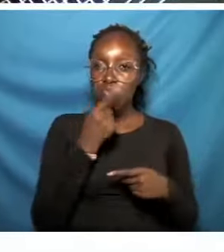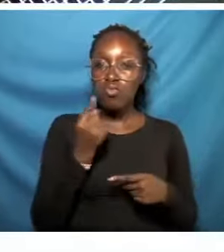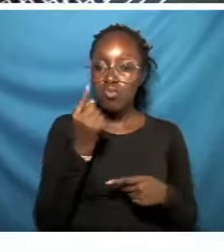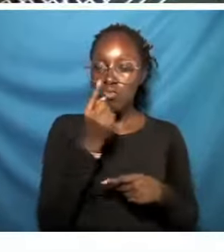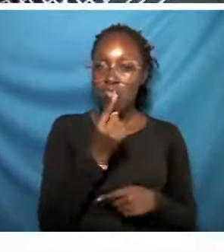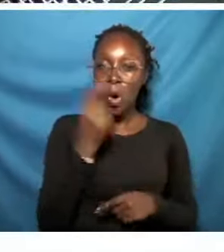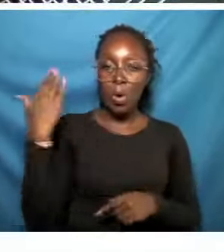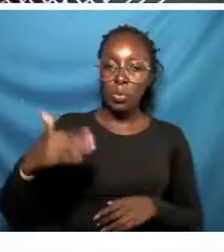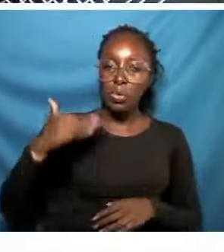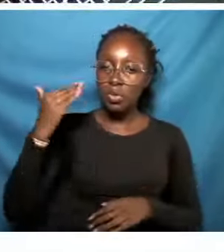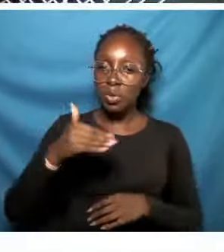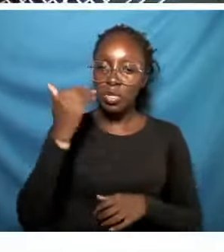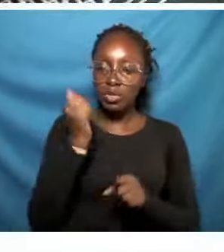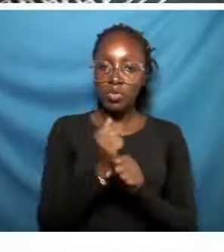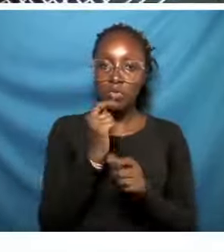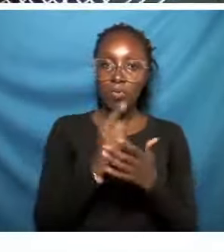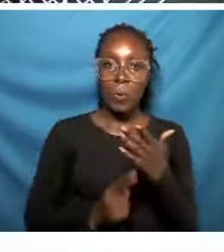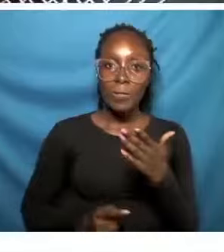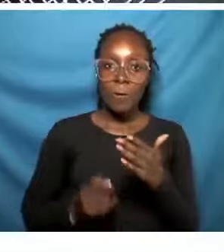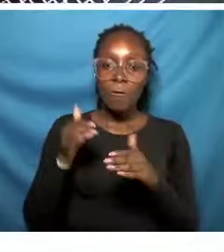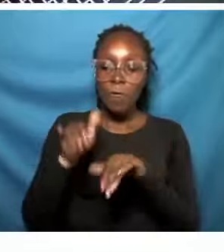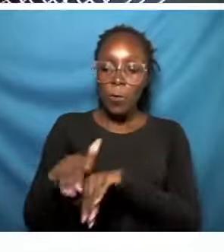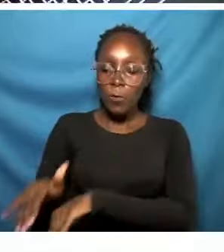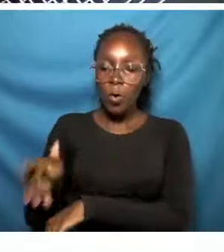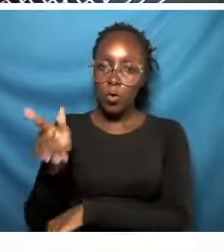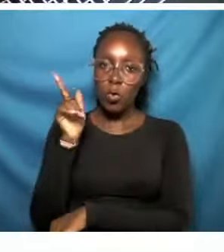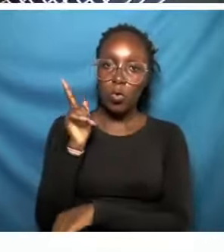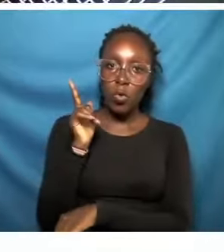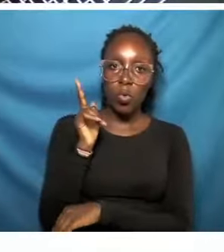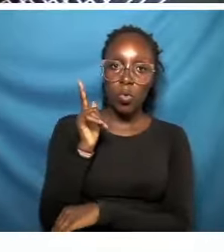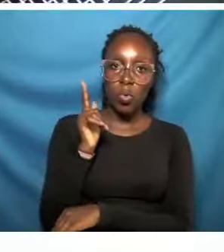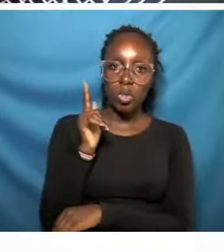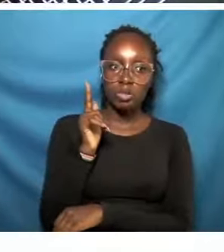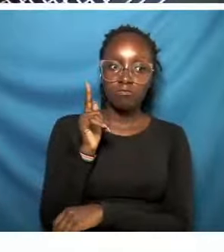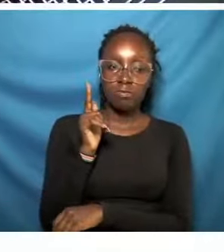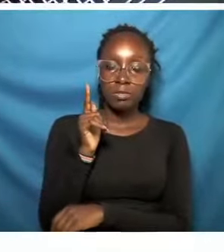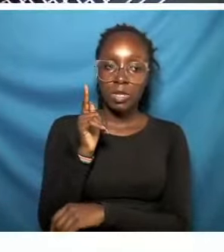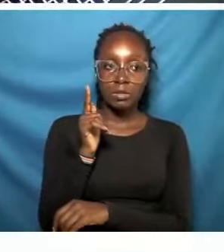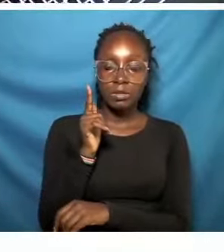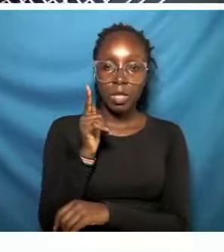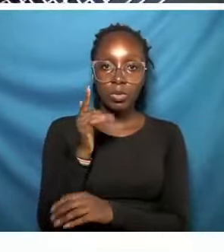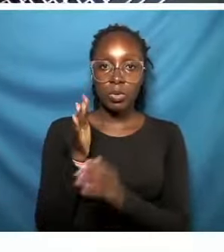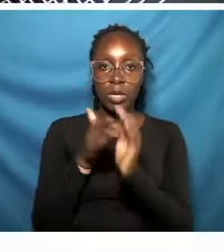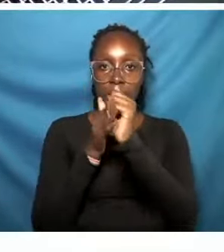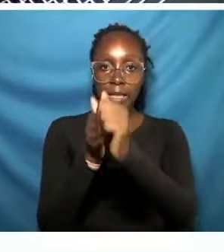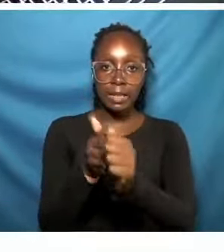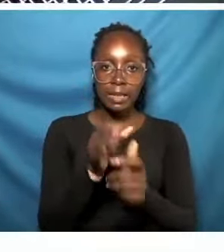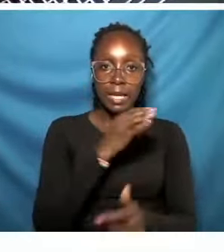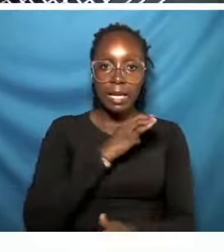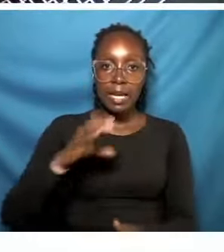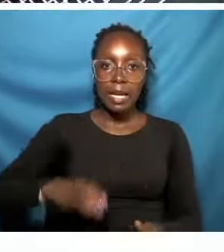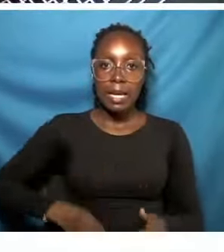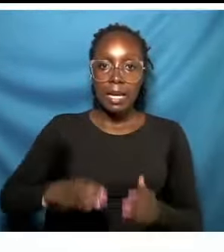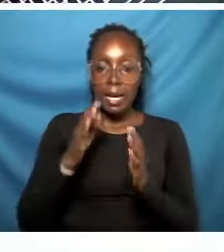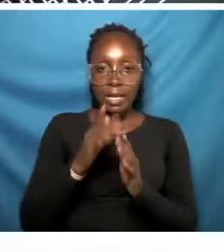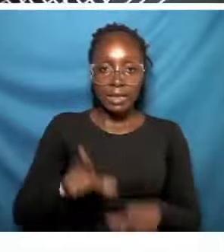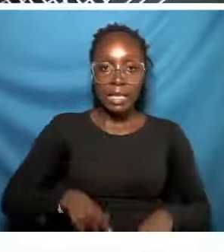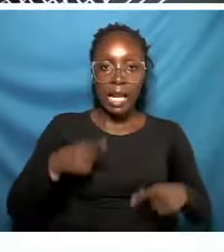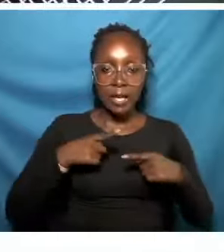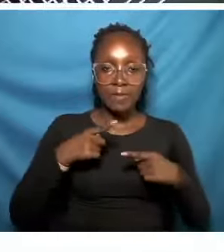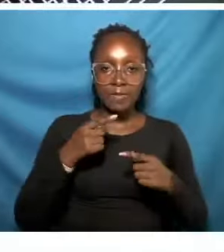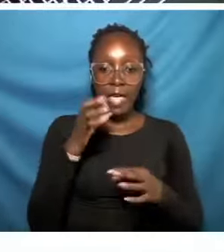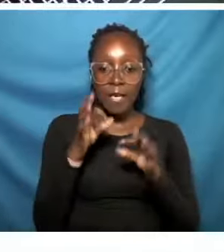on legal orders, on regulations to govern our Christian lives, without which, they